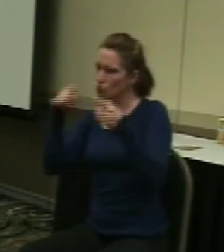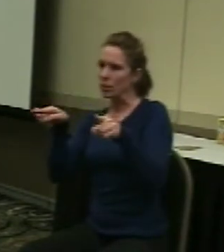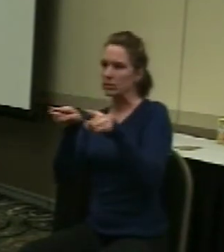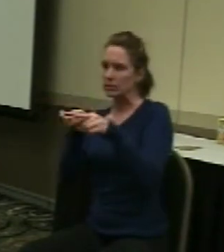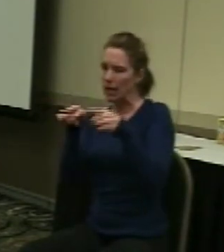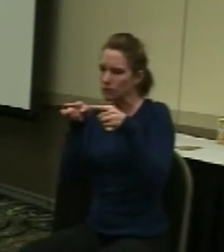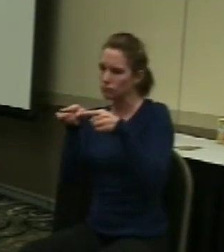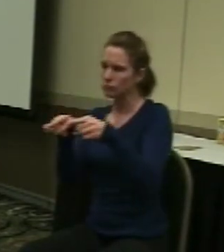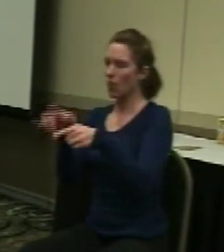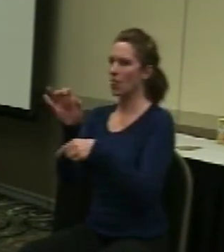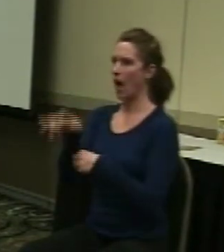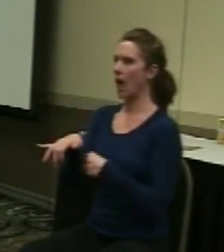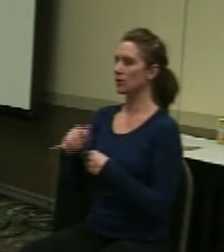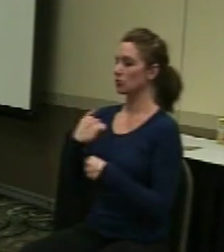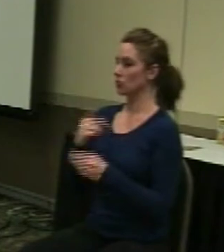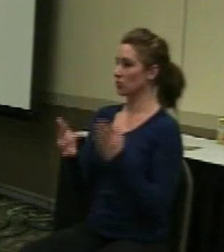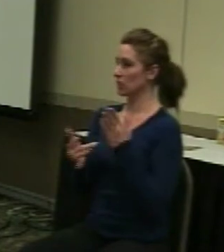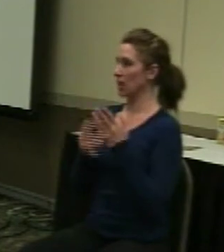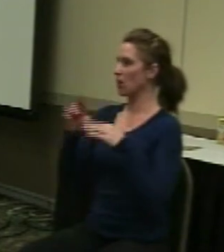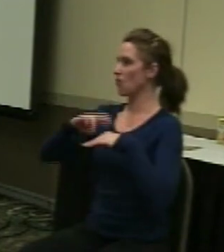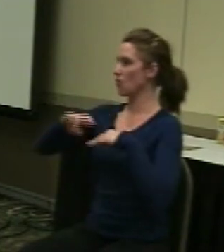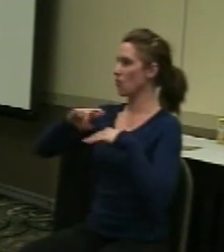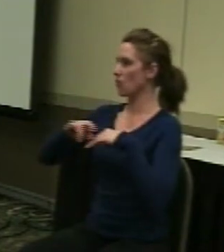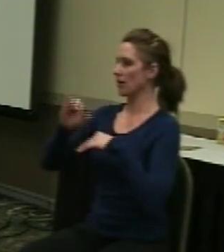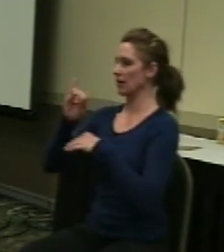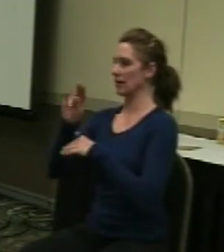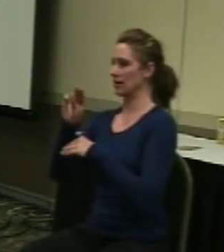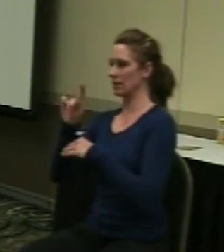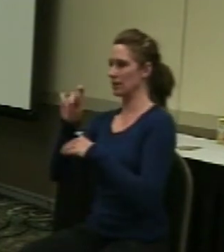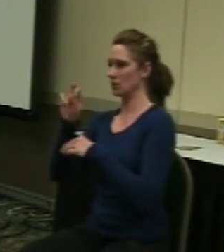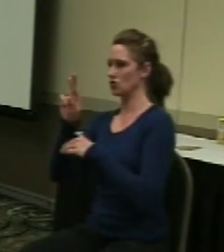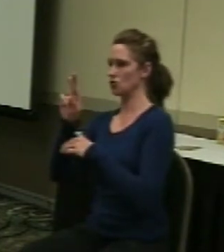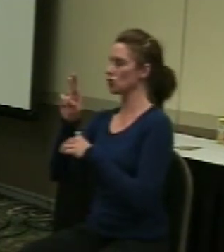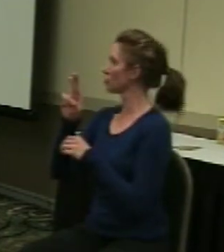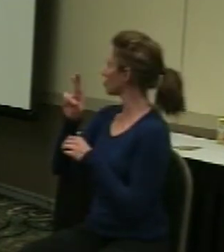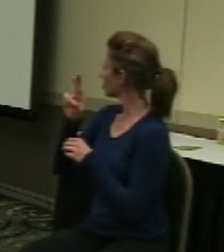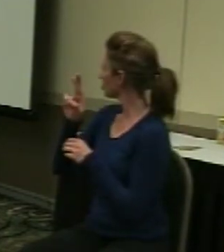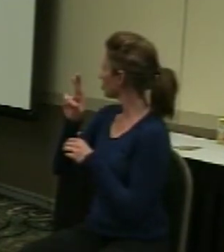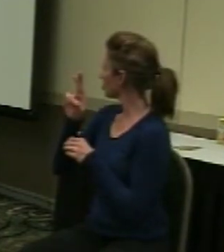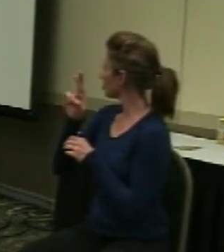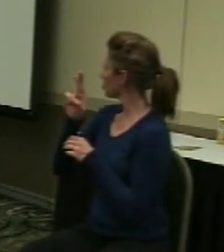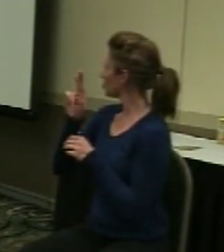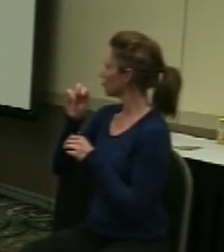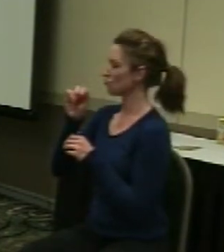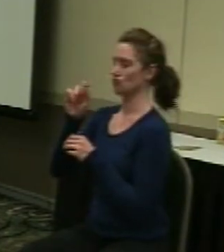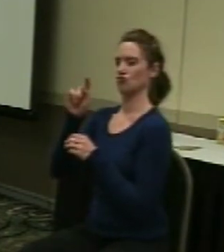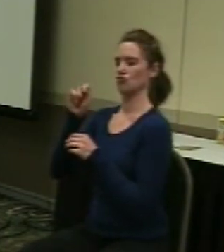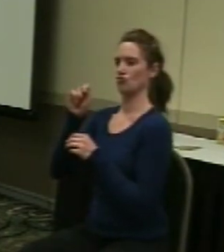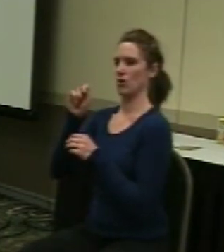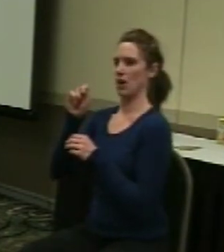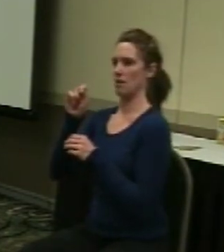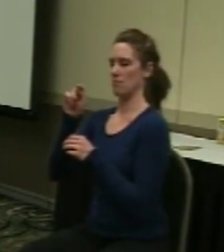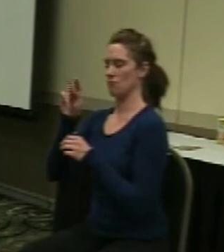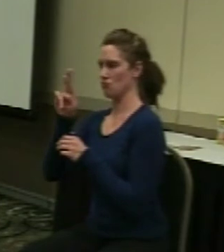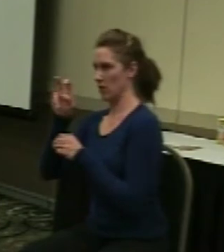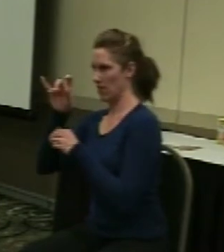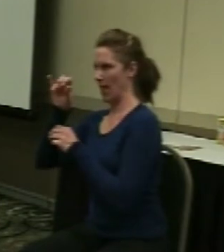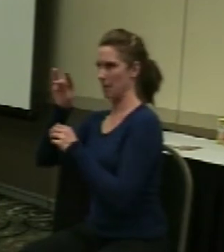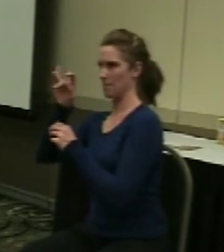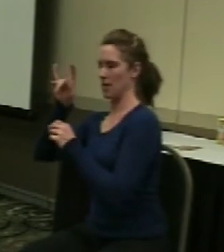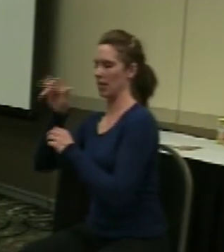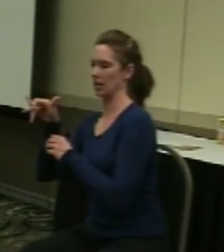what we might more technically refer to as inter-rater reliability, or we have external validity, or those kinds of terms.